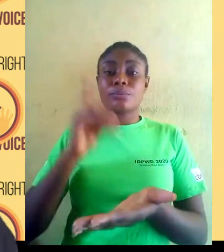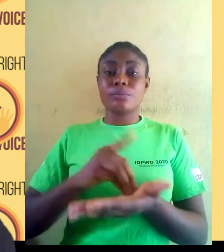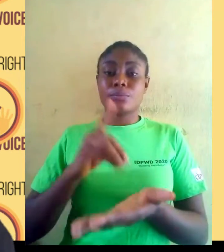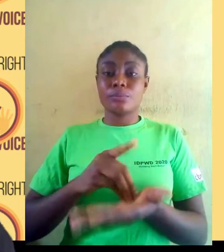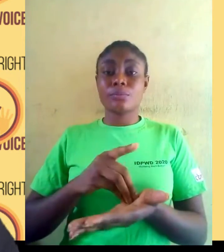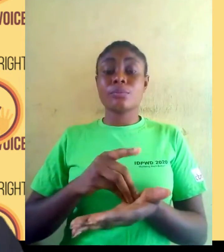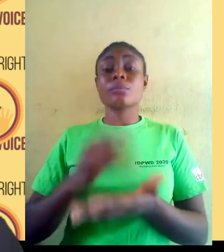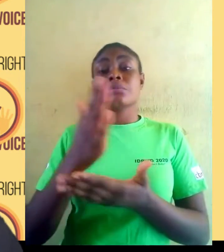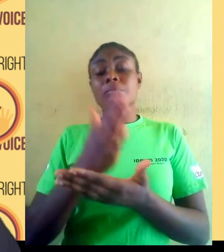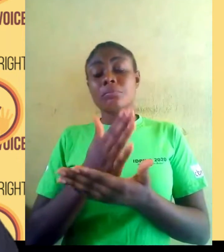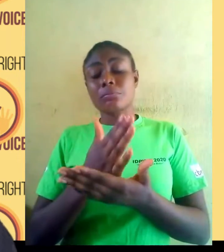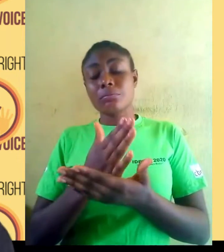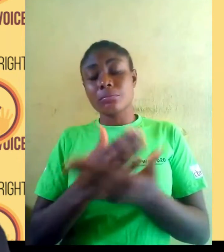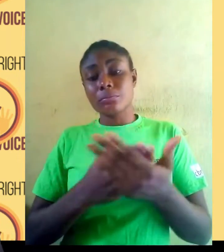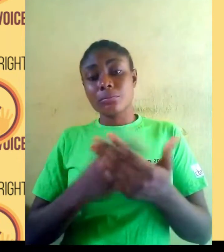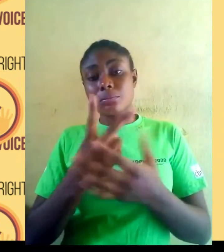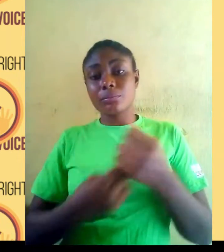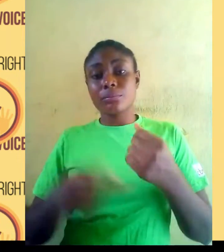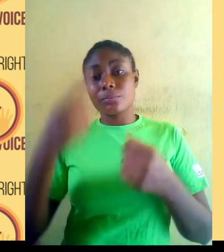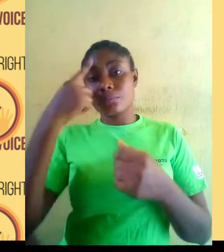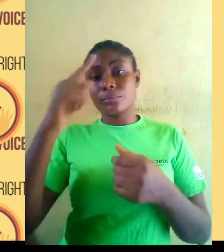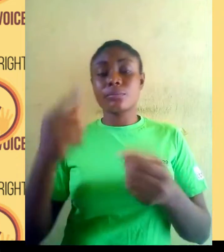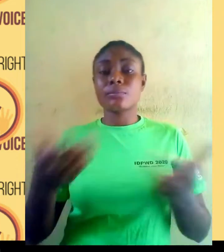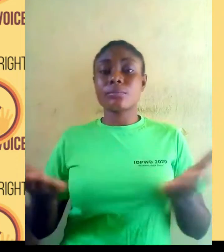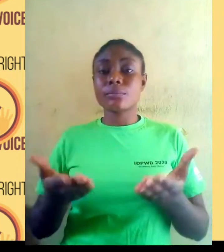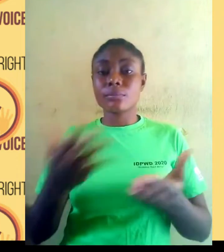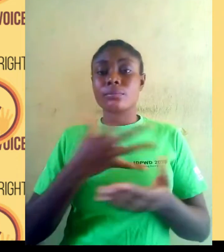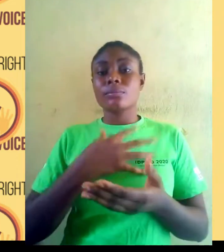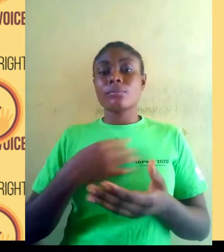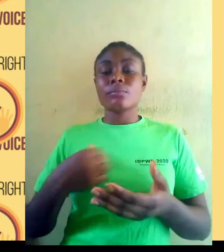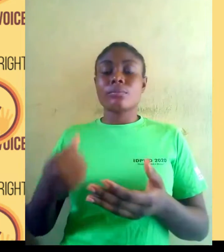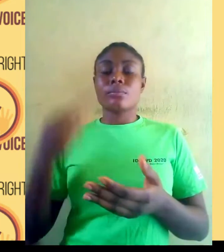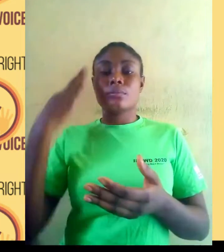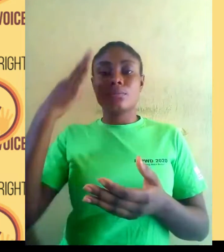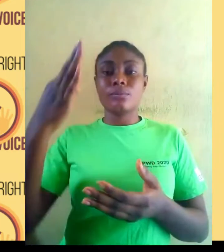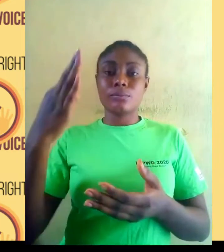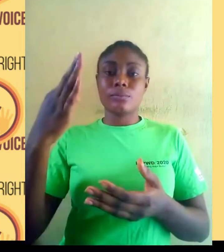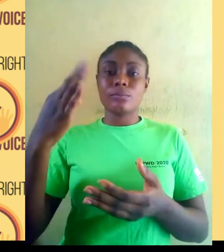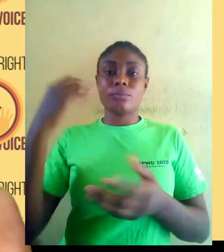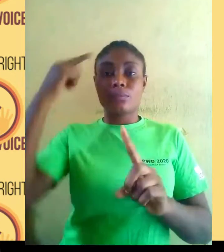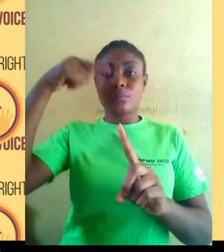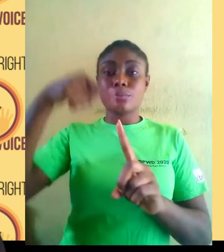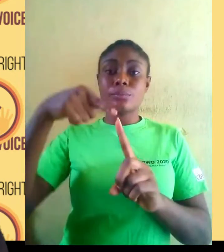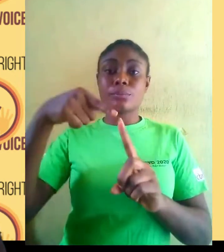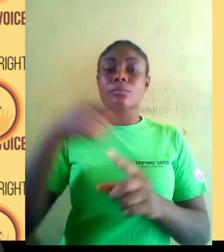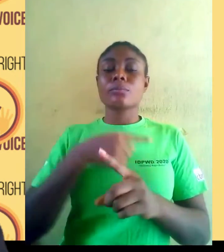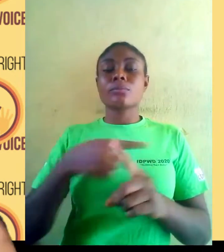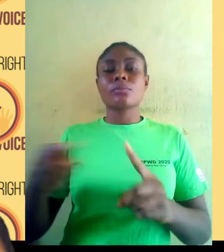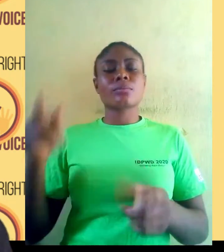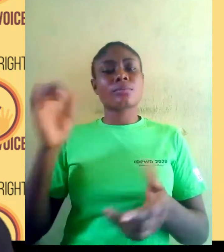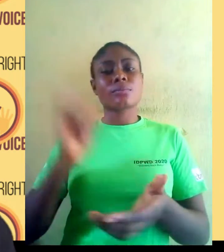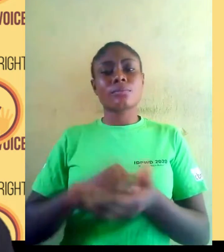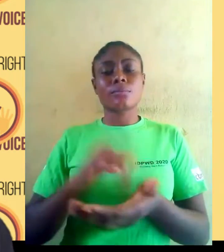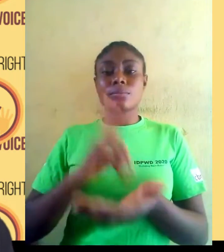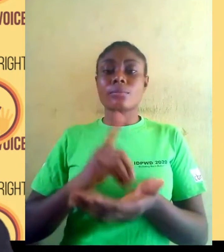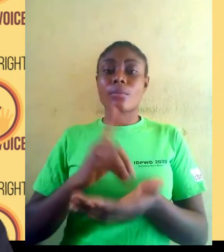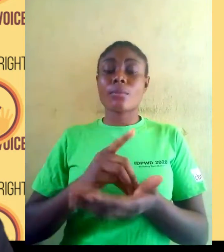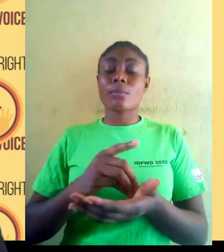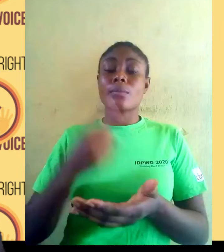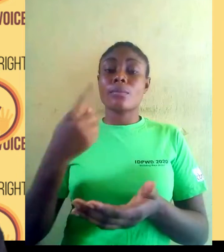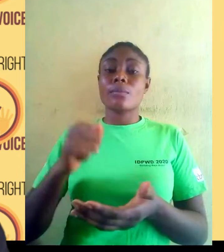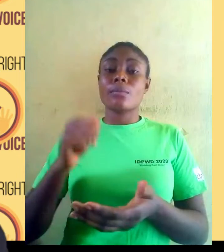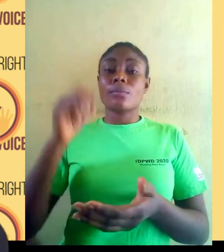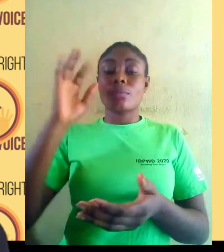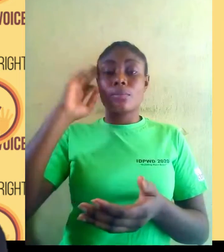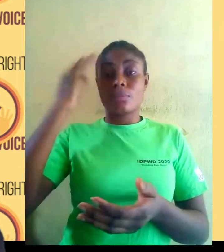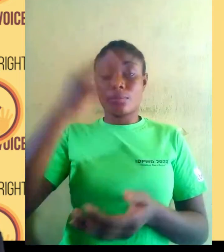current, for present, and future purposes. But such documentation, the Federal Ministry of Education